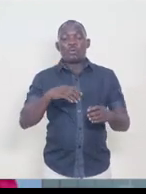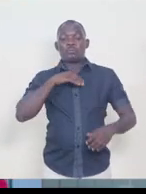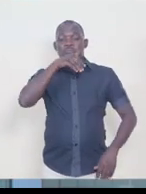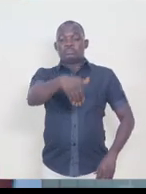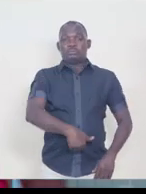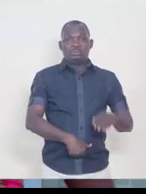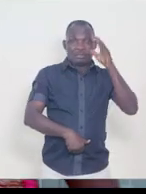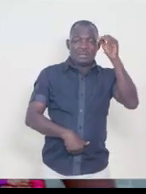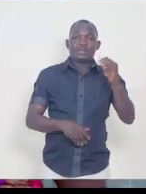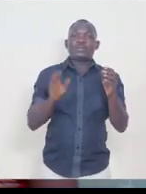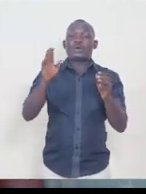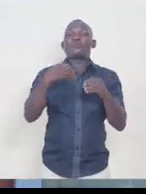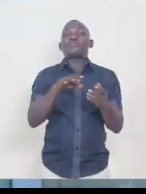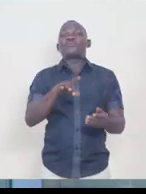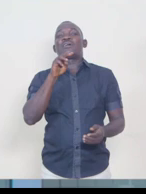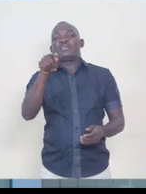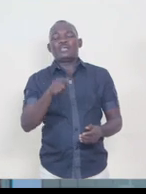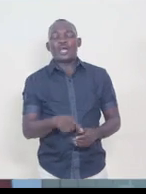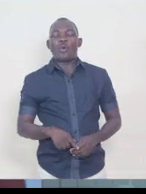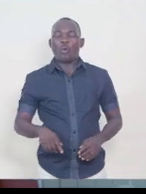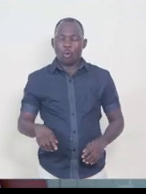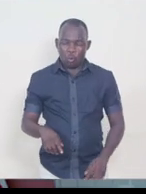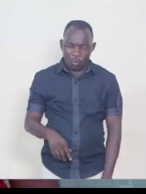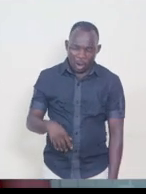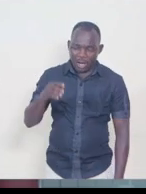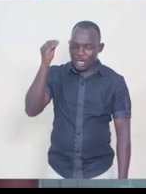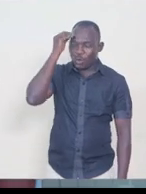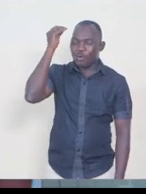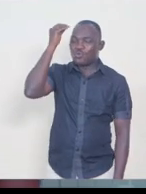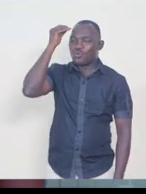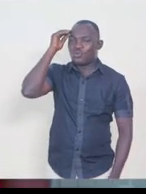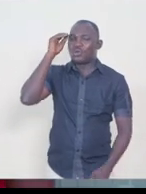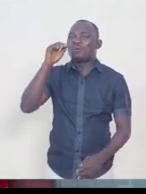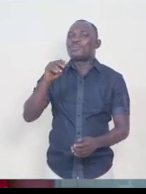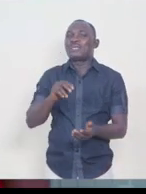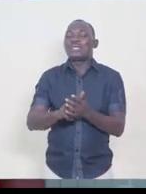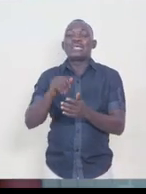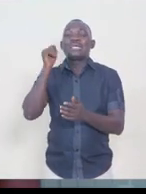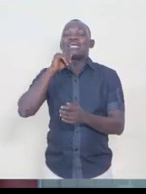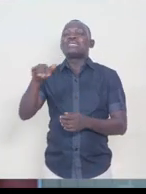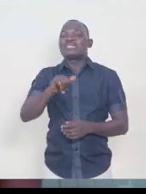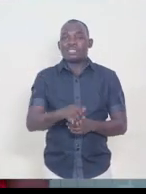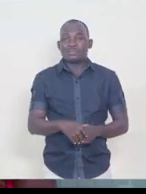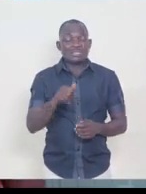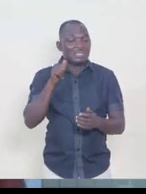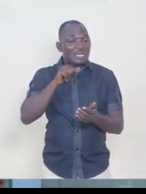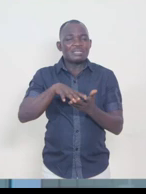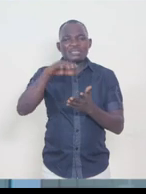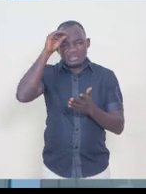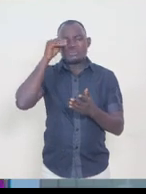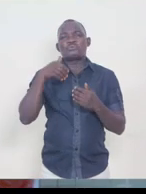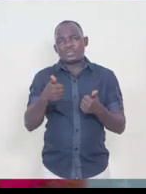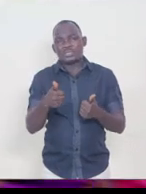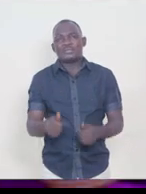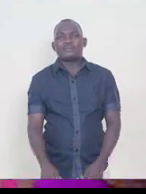Oh, that Joshua. That explains it. Exactly. Man, she's a detailed learner. Very.